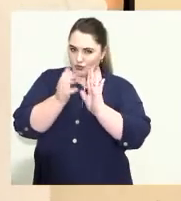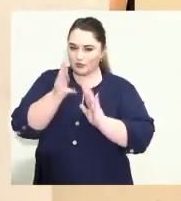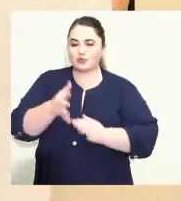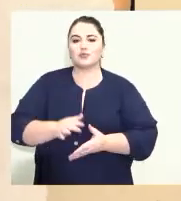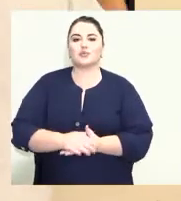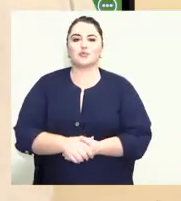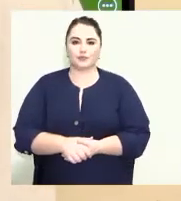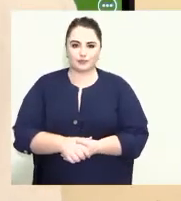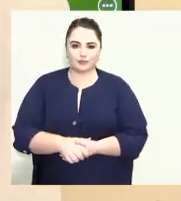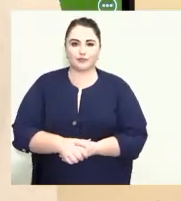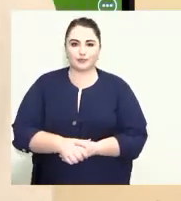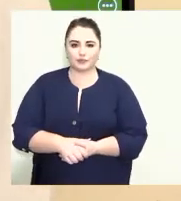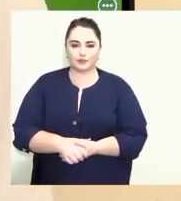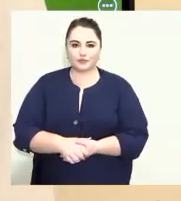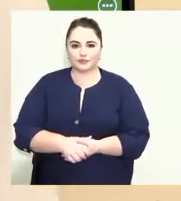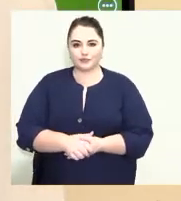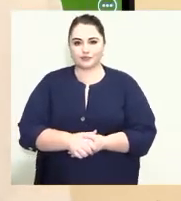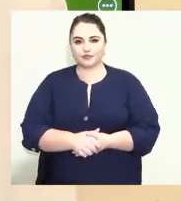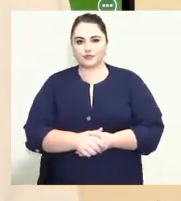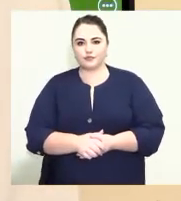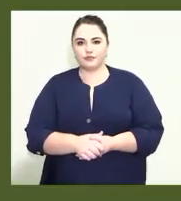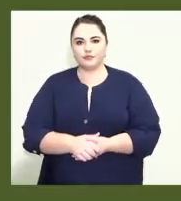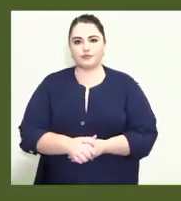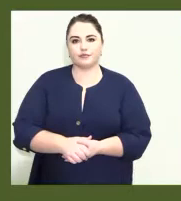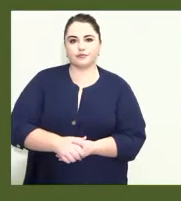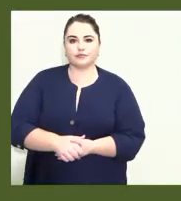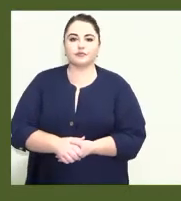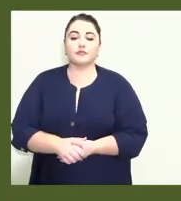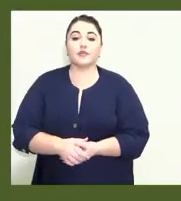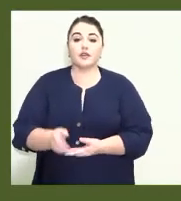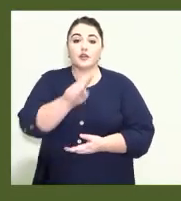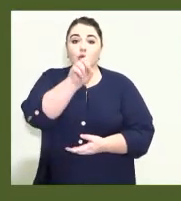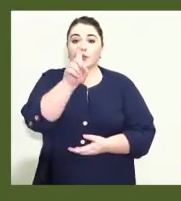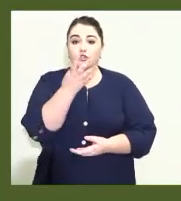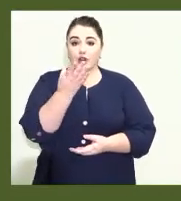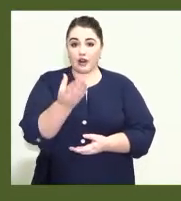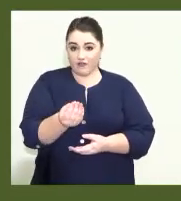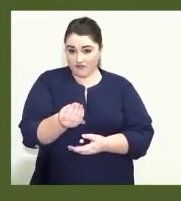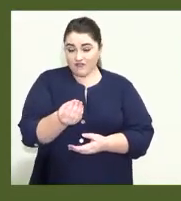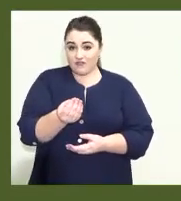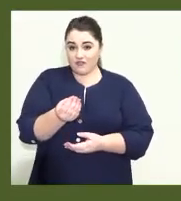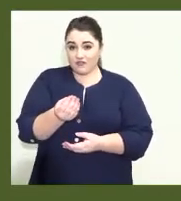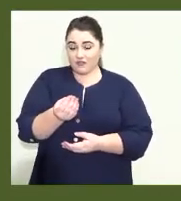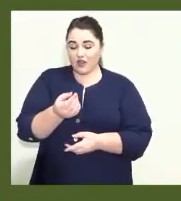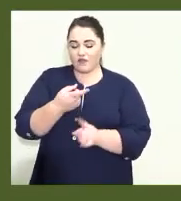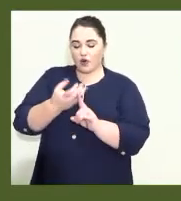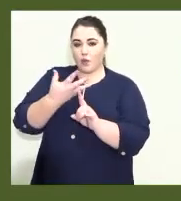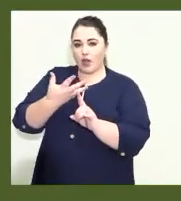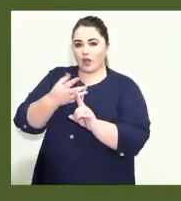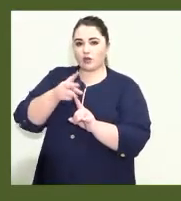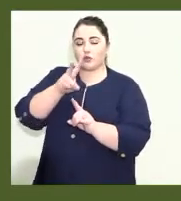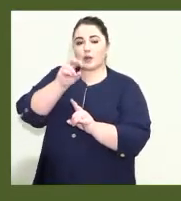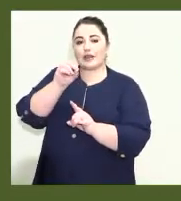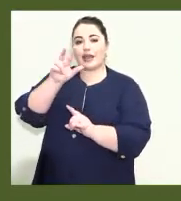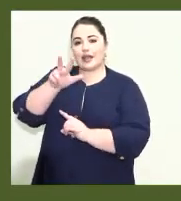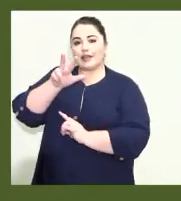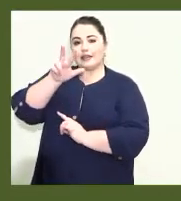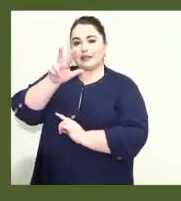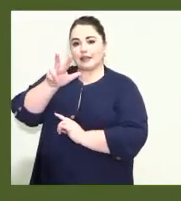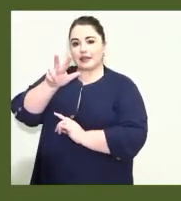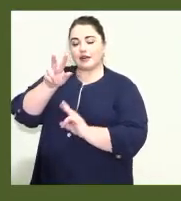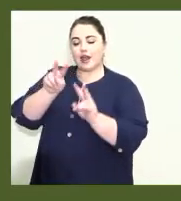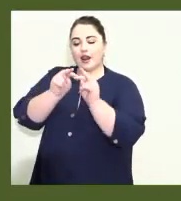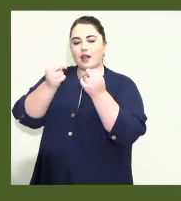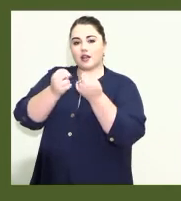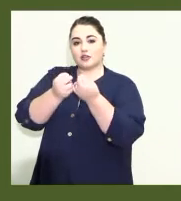of that just now. So here we have a question that's adapted from the year 2018